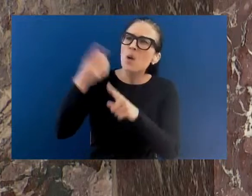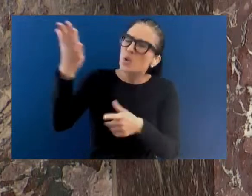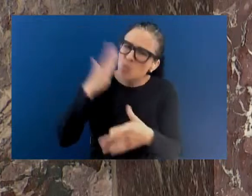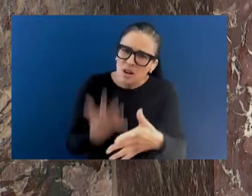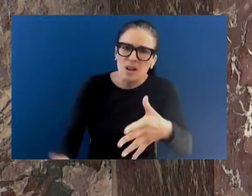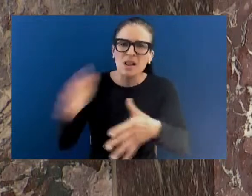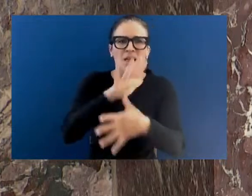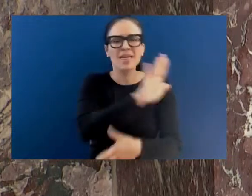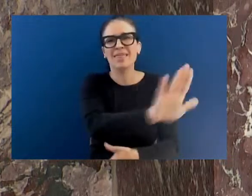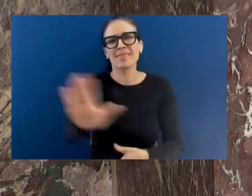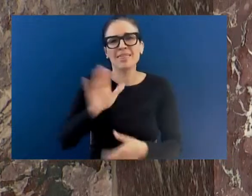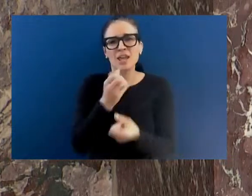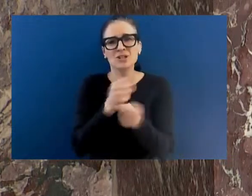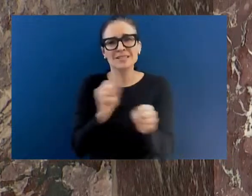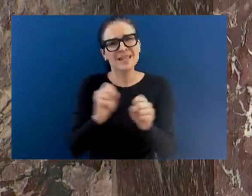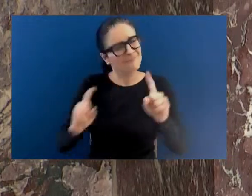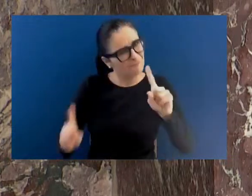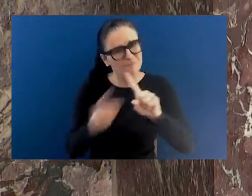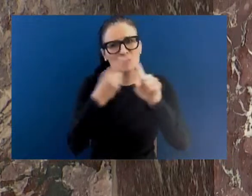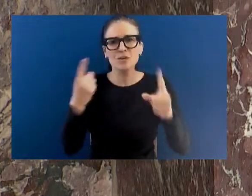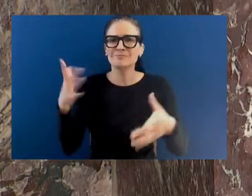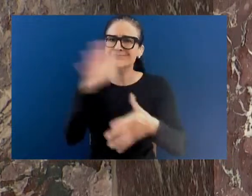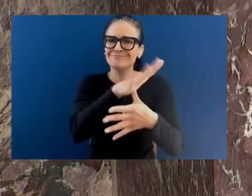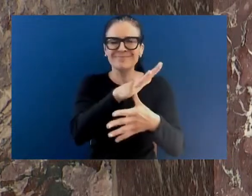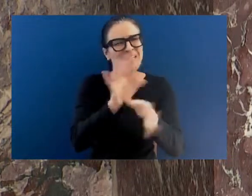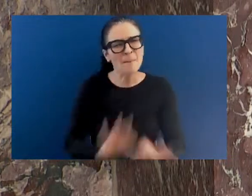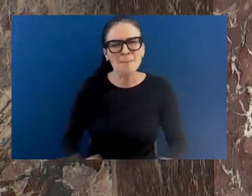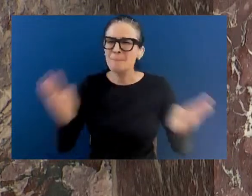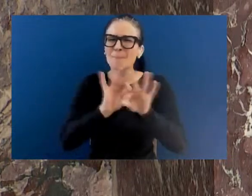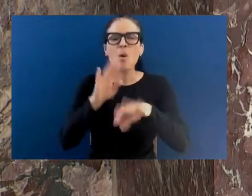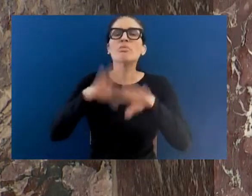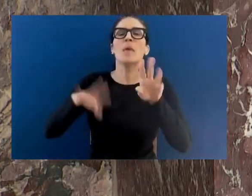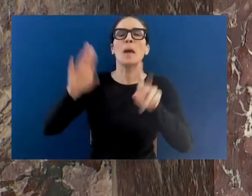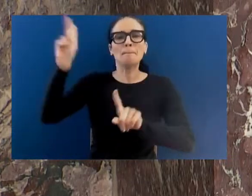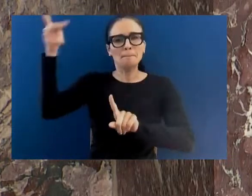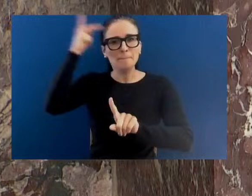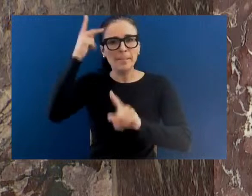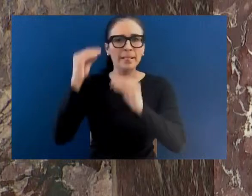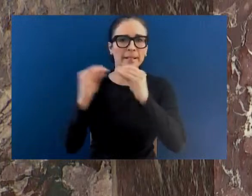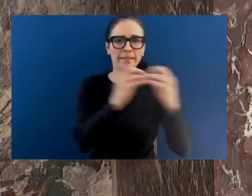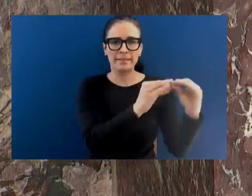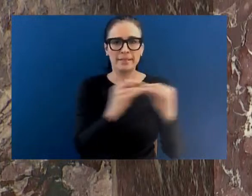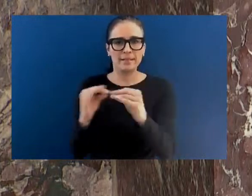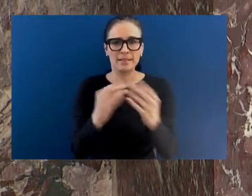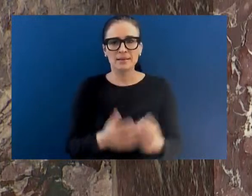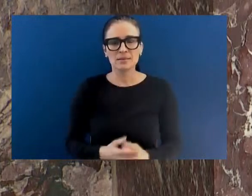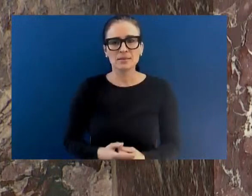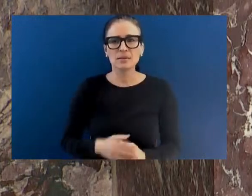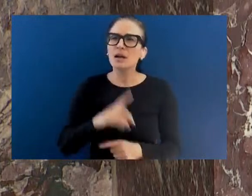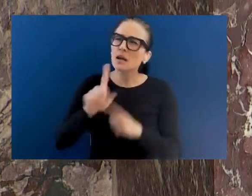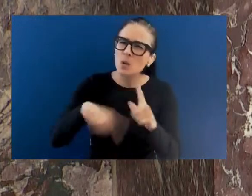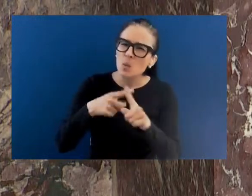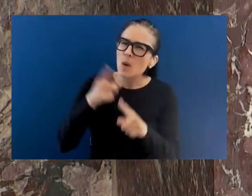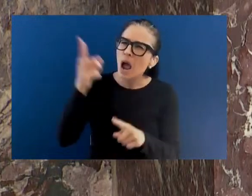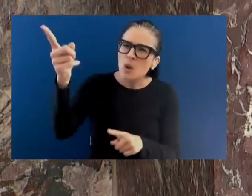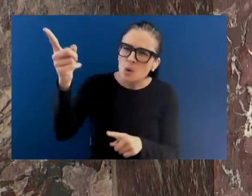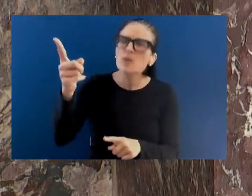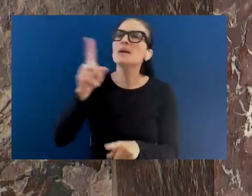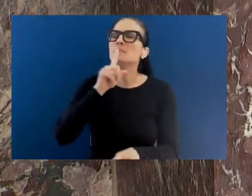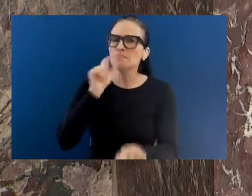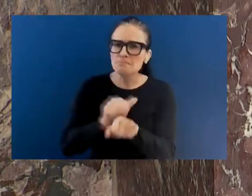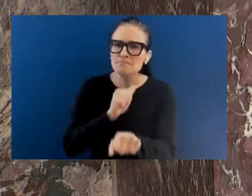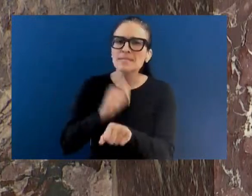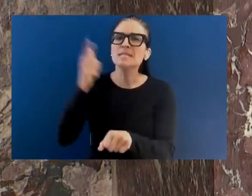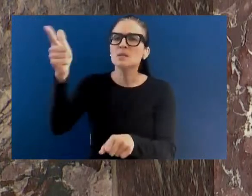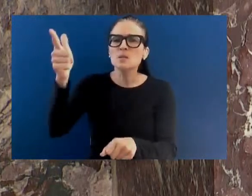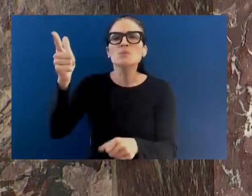politics, protect those targeted by hate, and address the anti-Semitism within his NDP cabinet, caucus, and